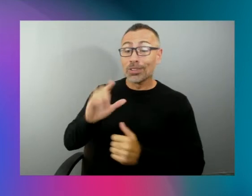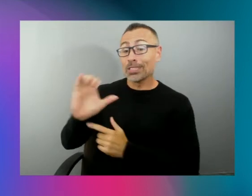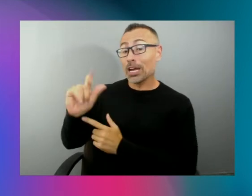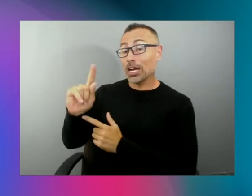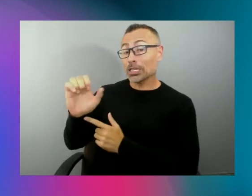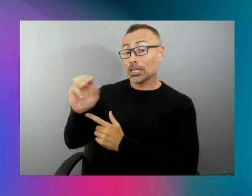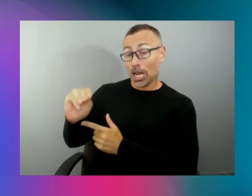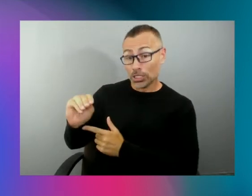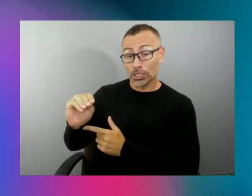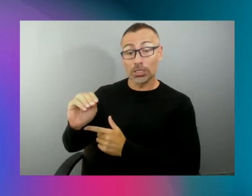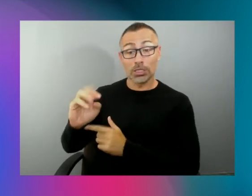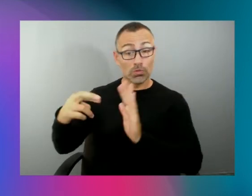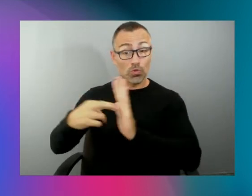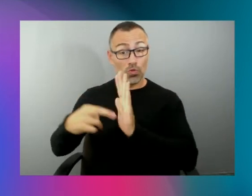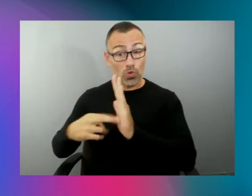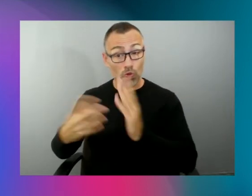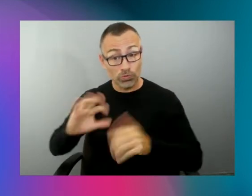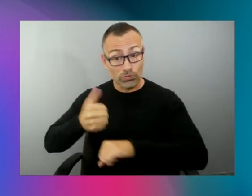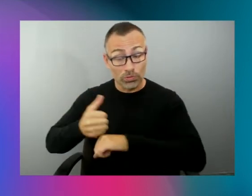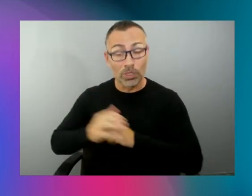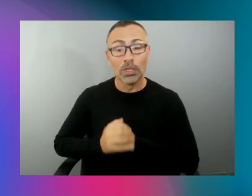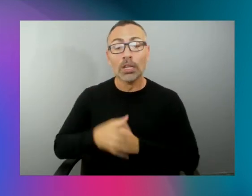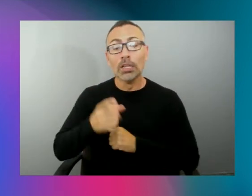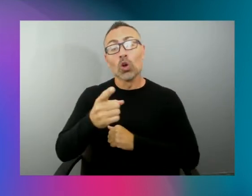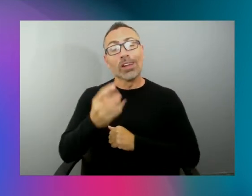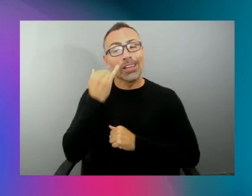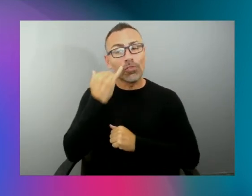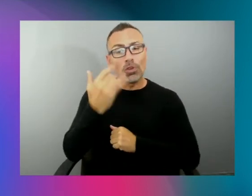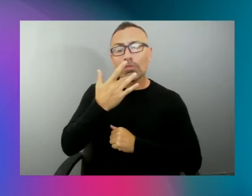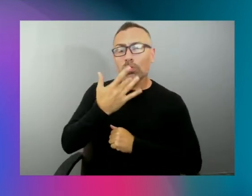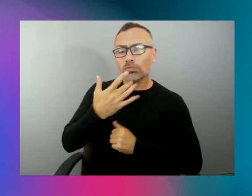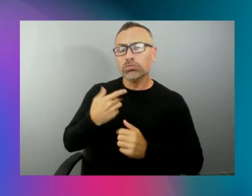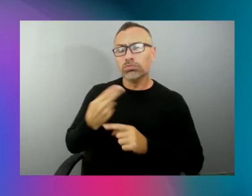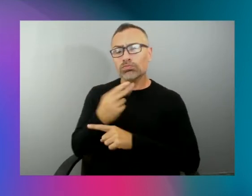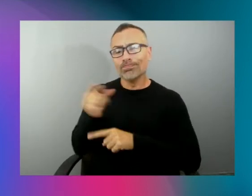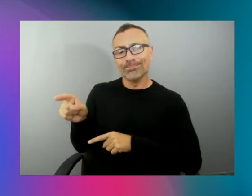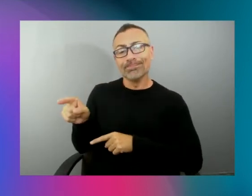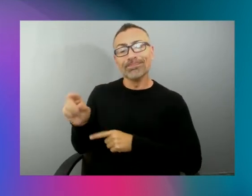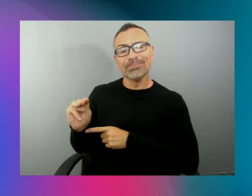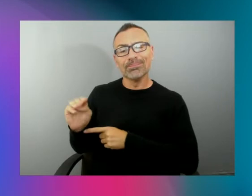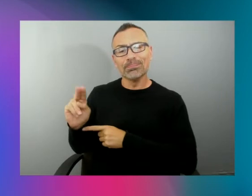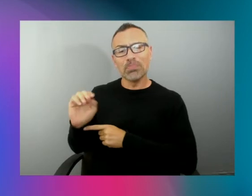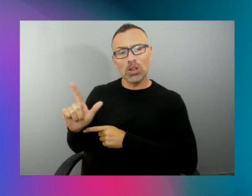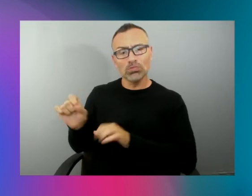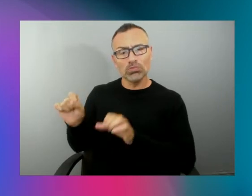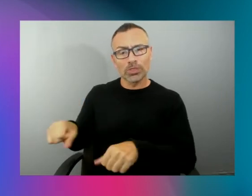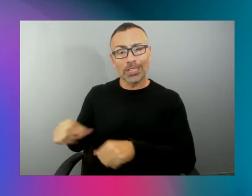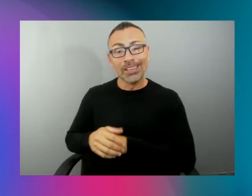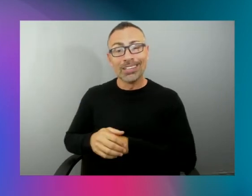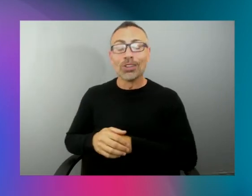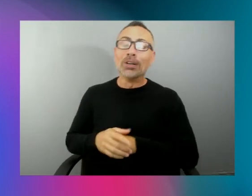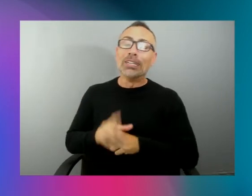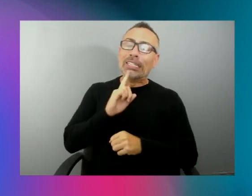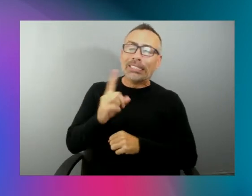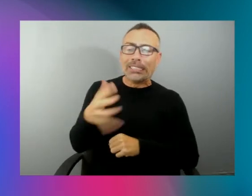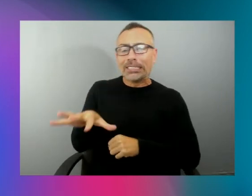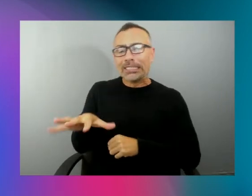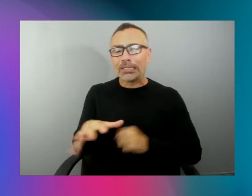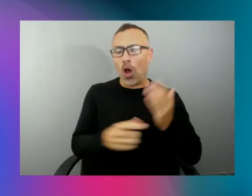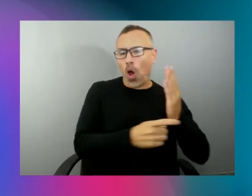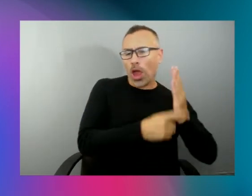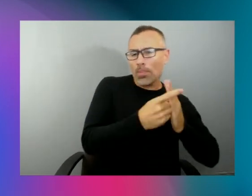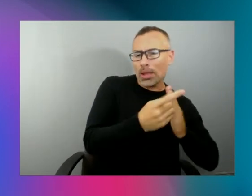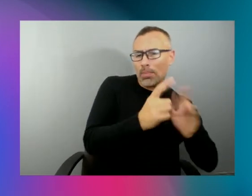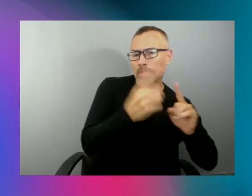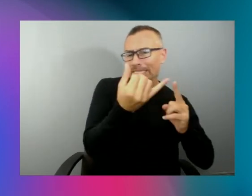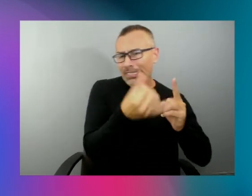of a scenario where you can go for manual remediation. But still it is automation, but you can automate everything. I mean, if something need to do,